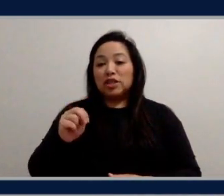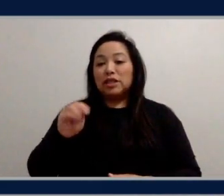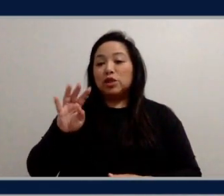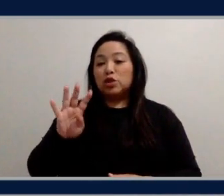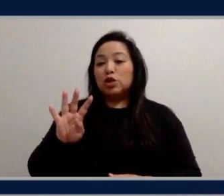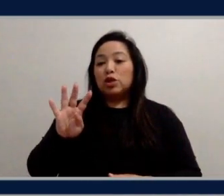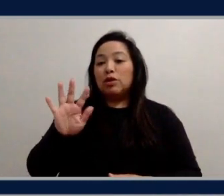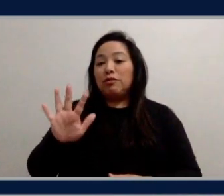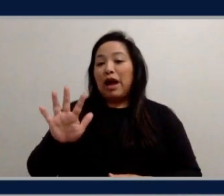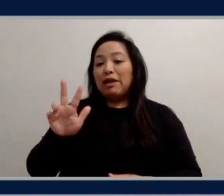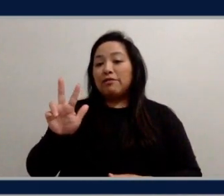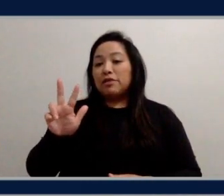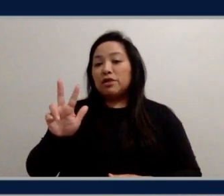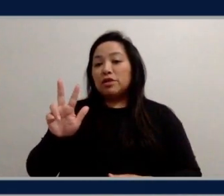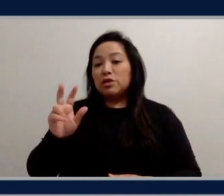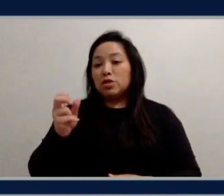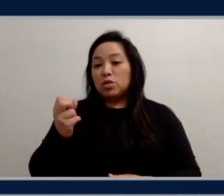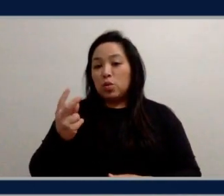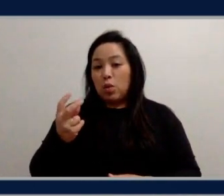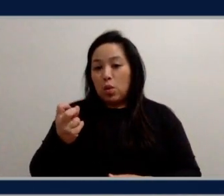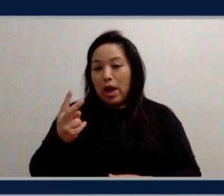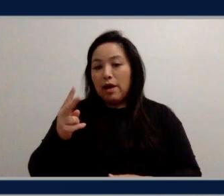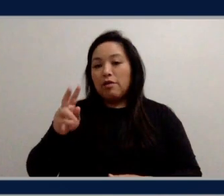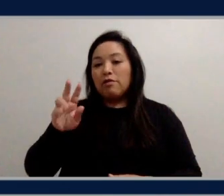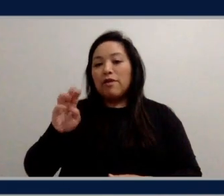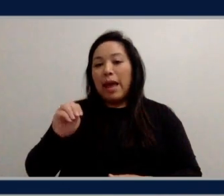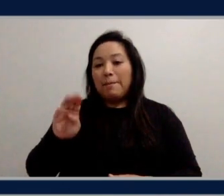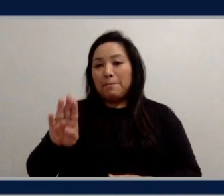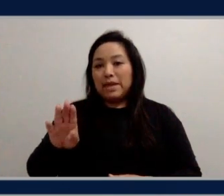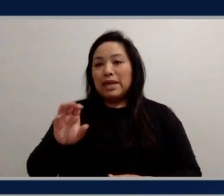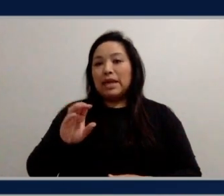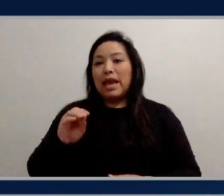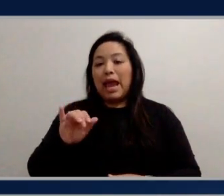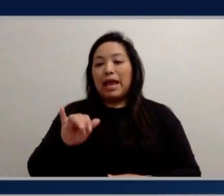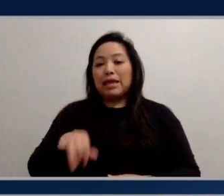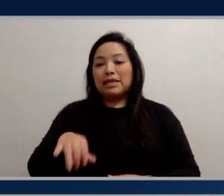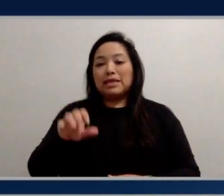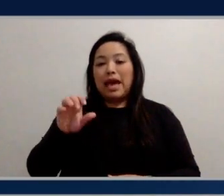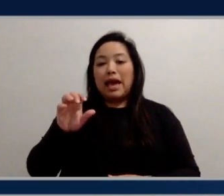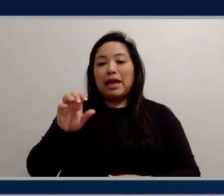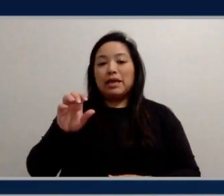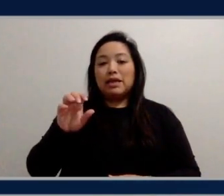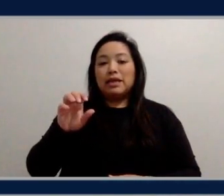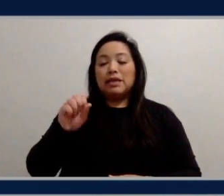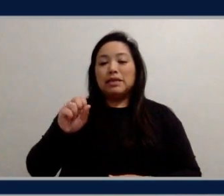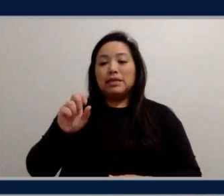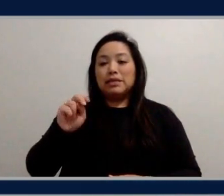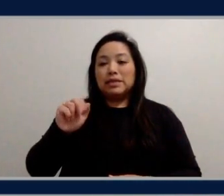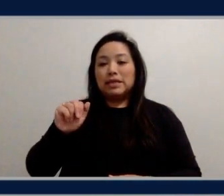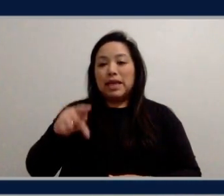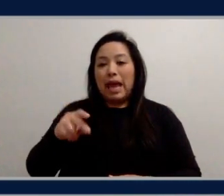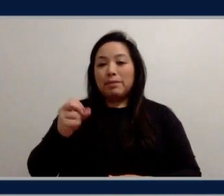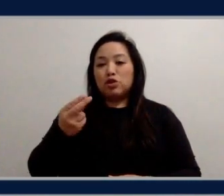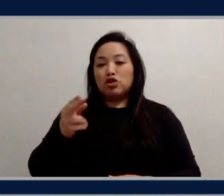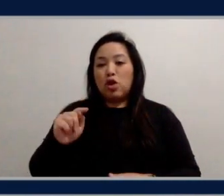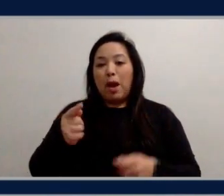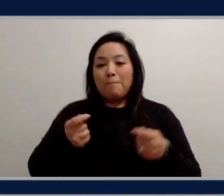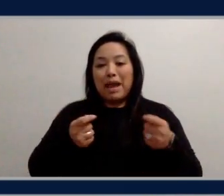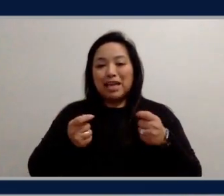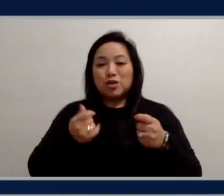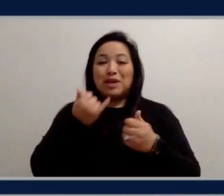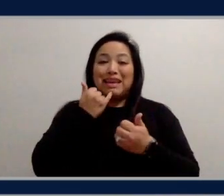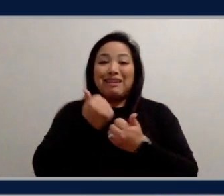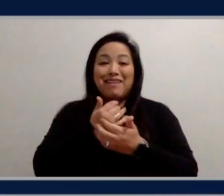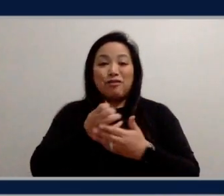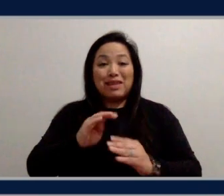snapshot management feature here. Like, the snapshot management would work if both the conditions are met. That